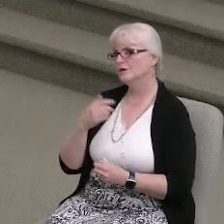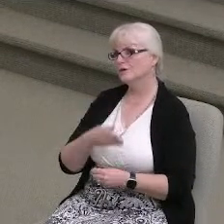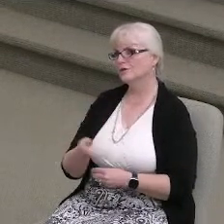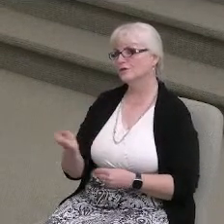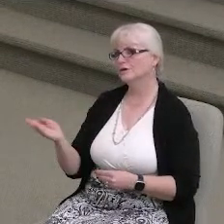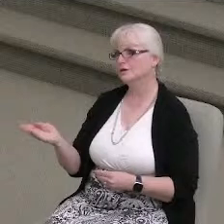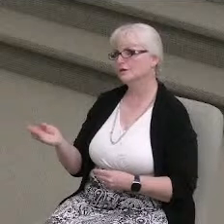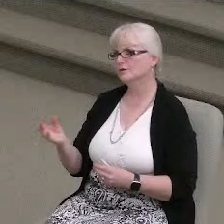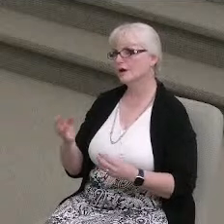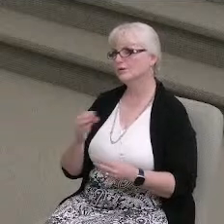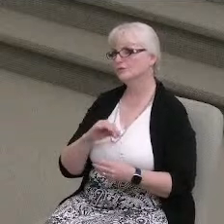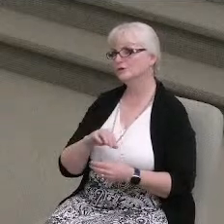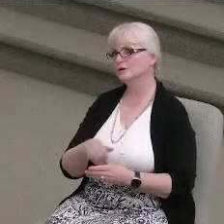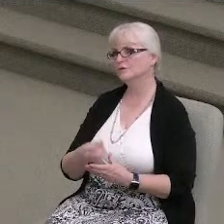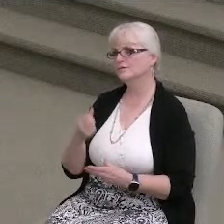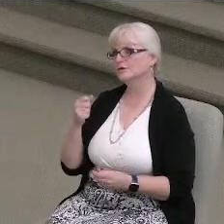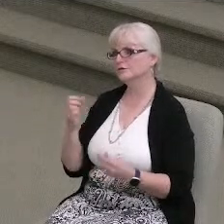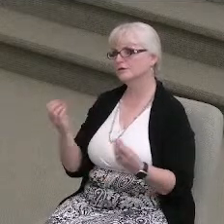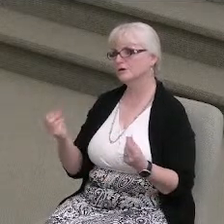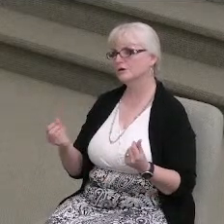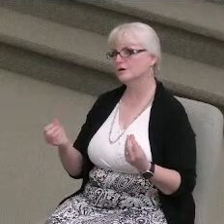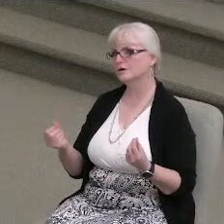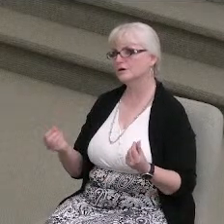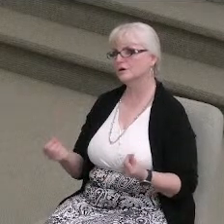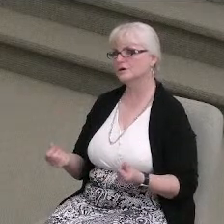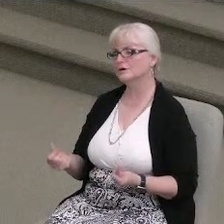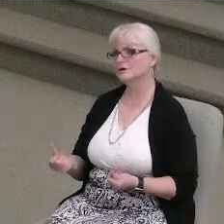beautiful things out of the